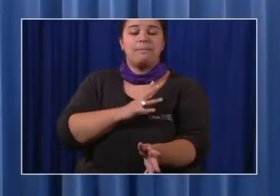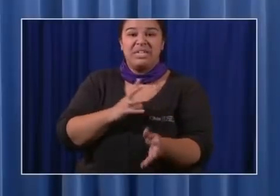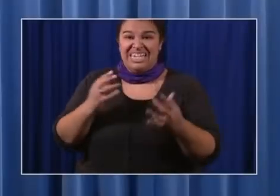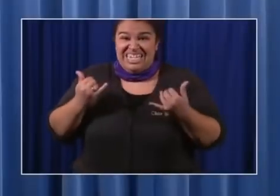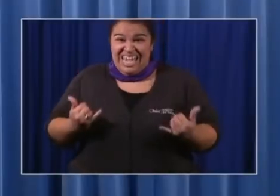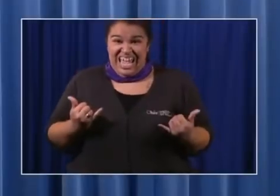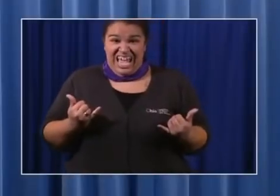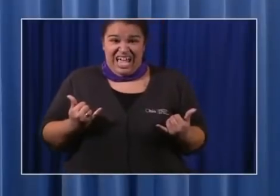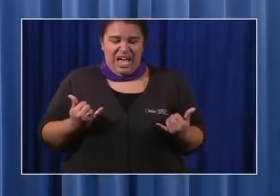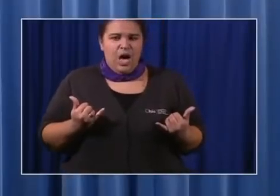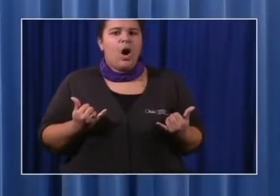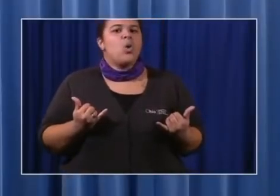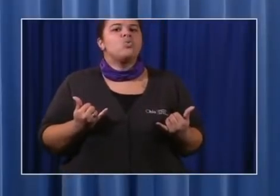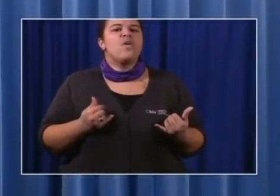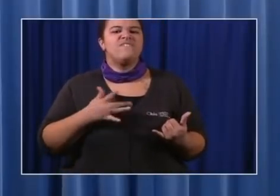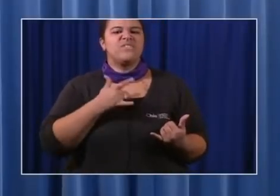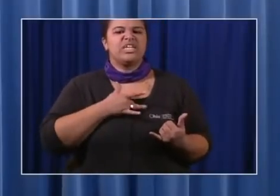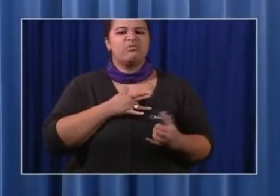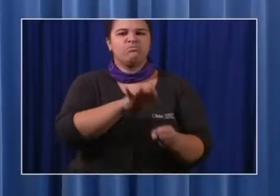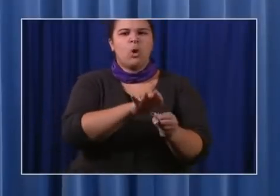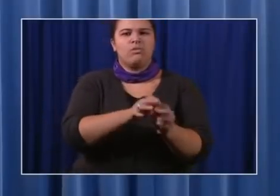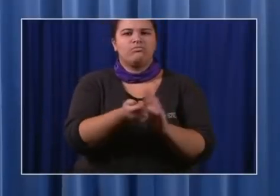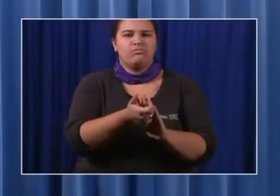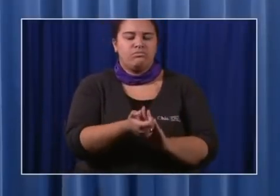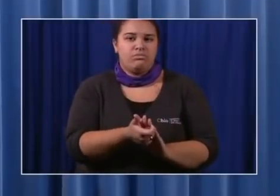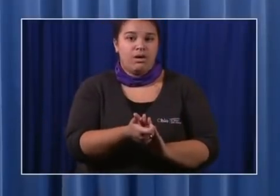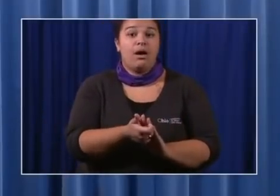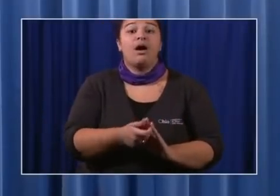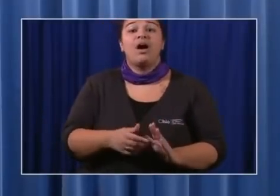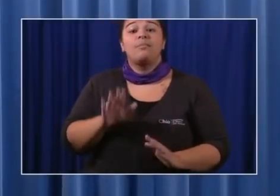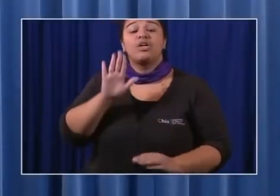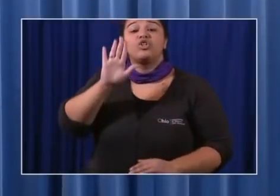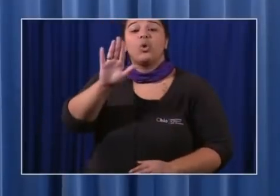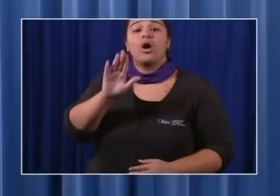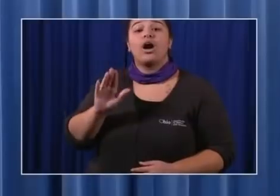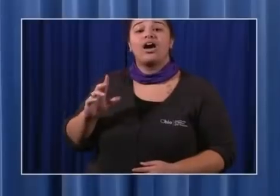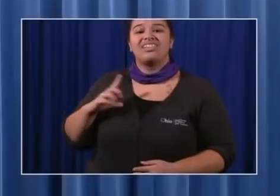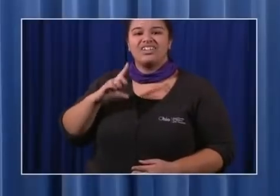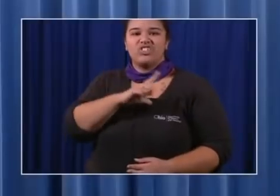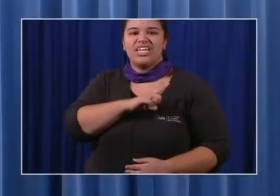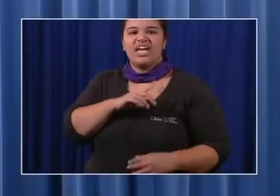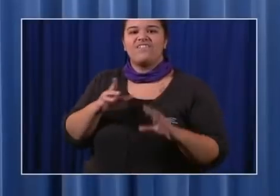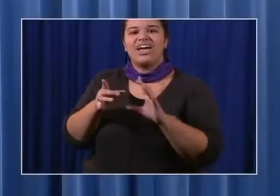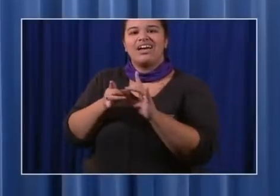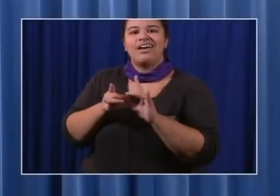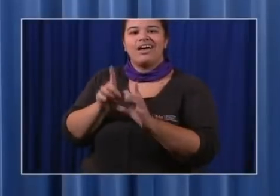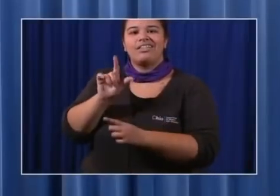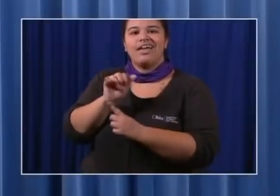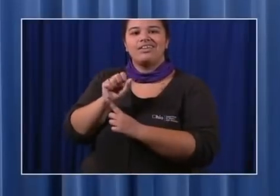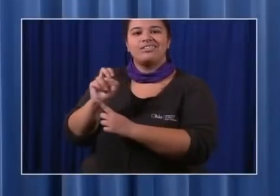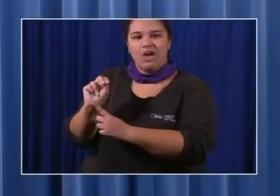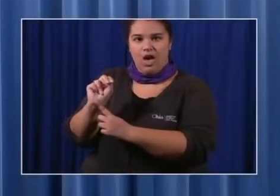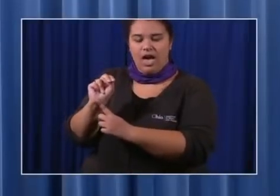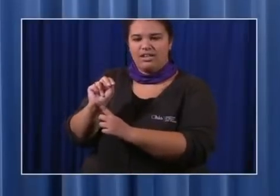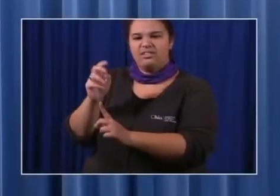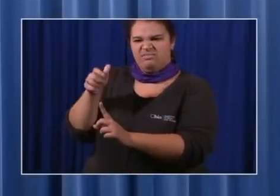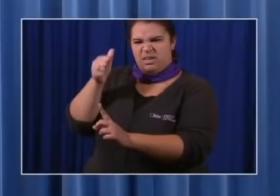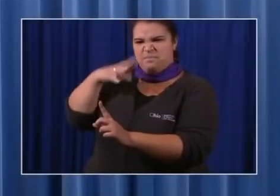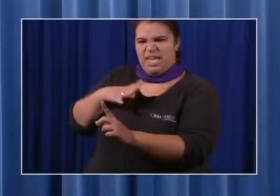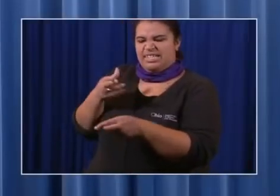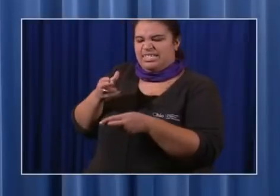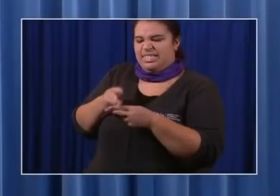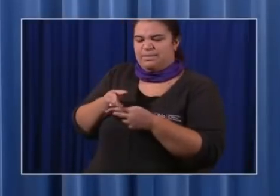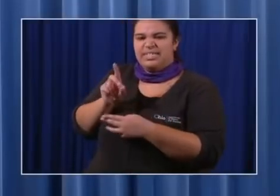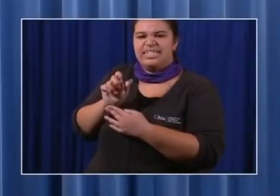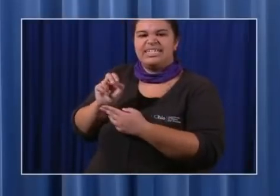do with the news about your legislative liaison, Dan McCarthy, being named, about the news being about him being the former head